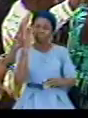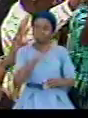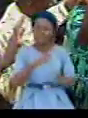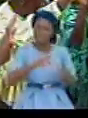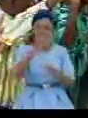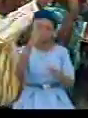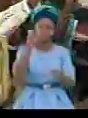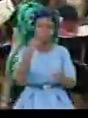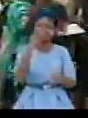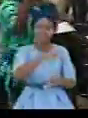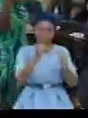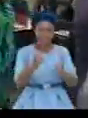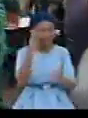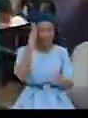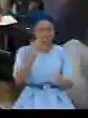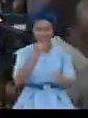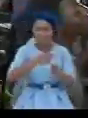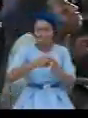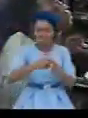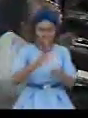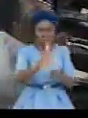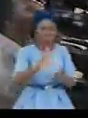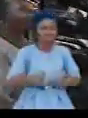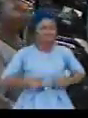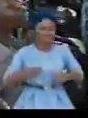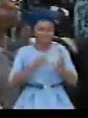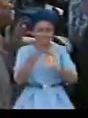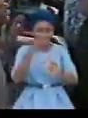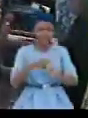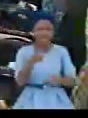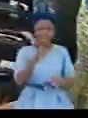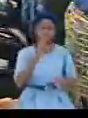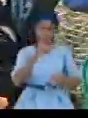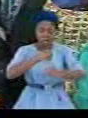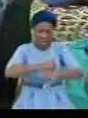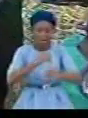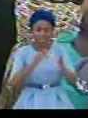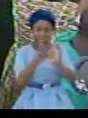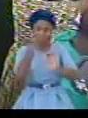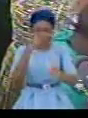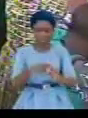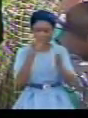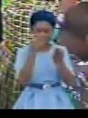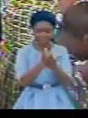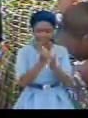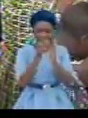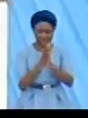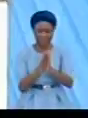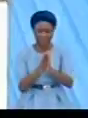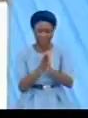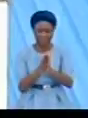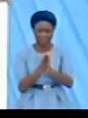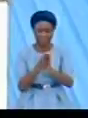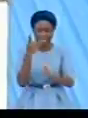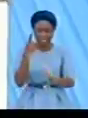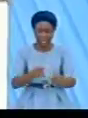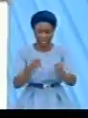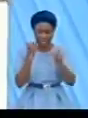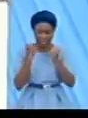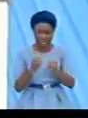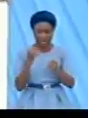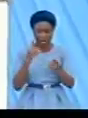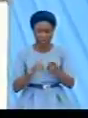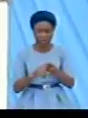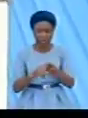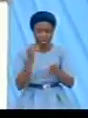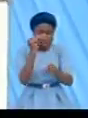life short. You are protected in Jesus' name. The power to